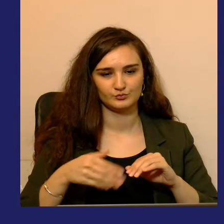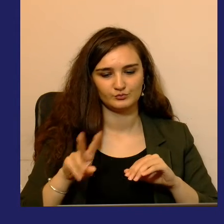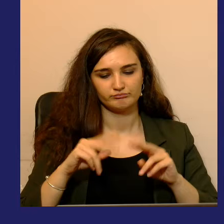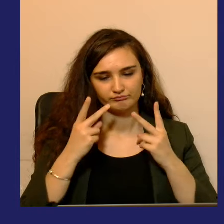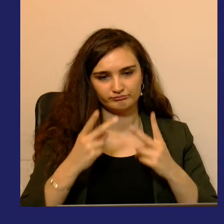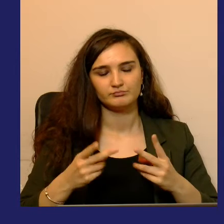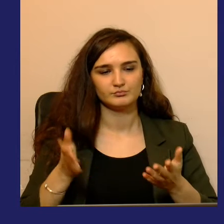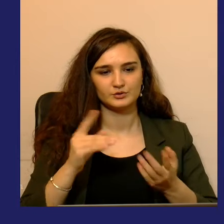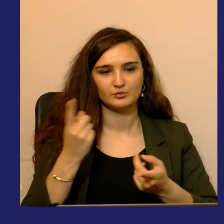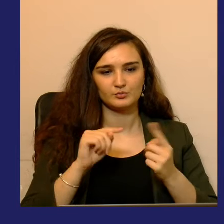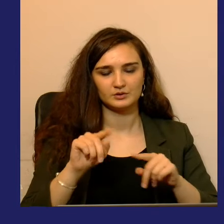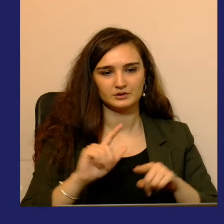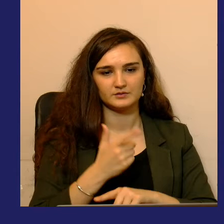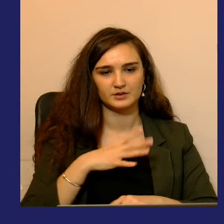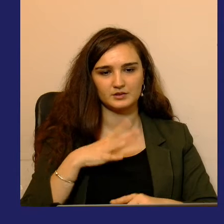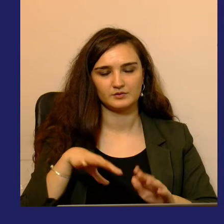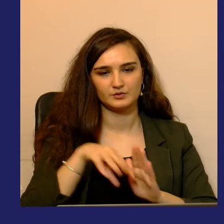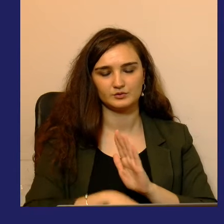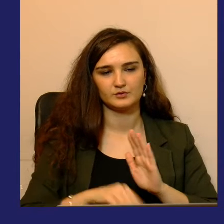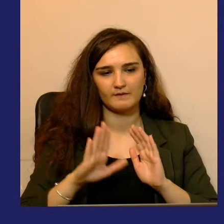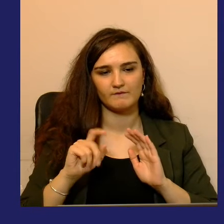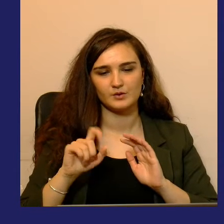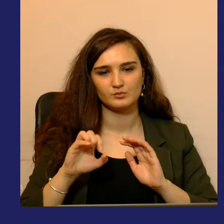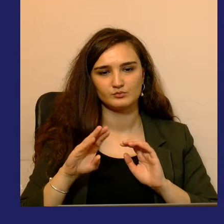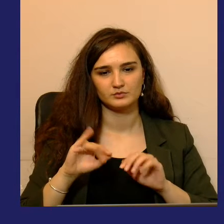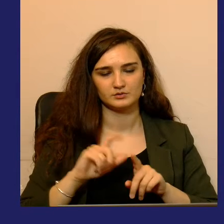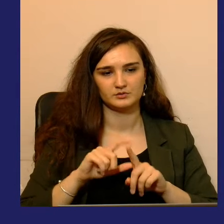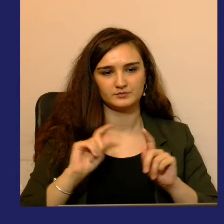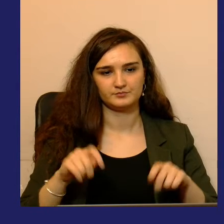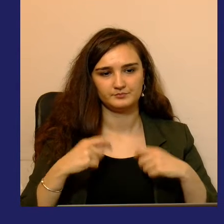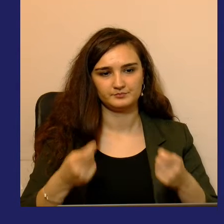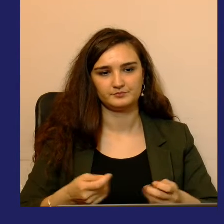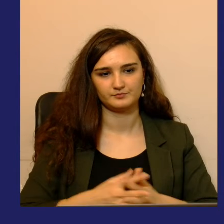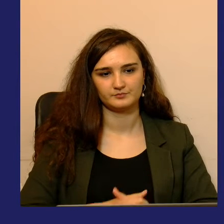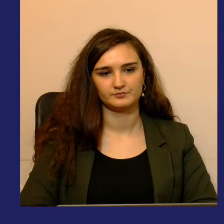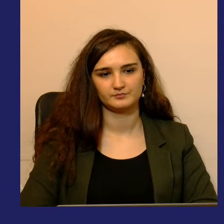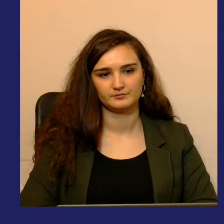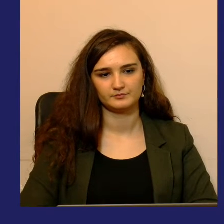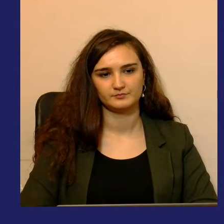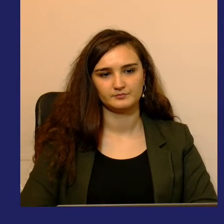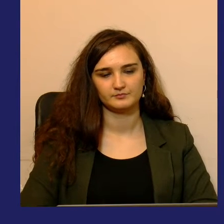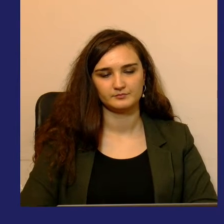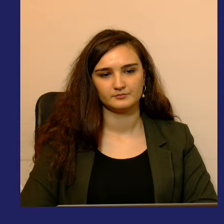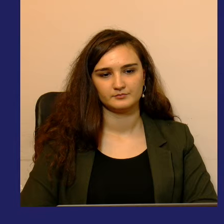Georgia. Vakushti Menabde is from the Georgian Young Lawyers Association.